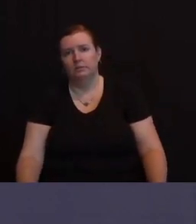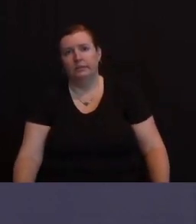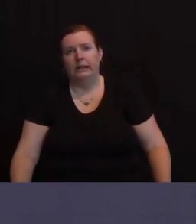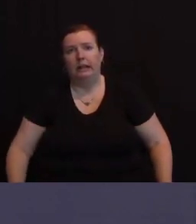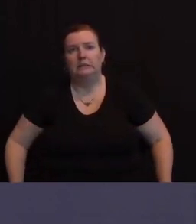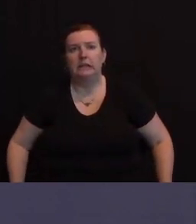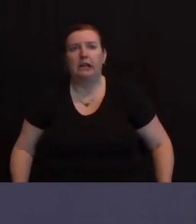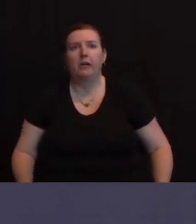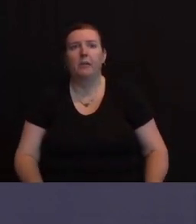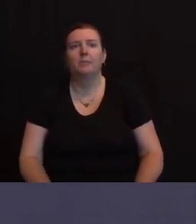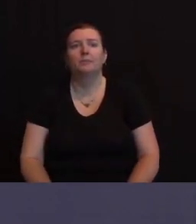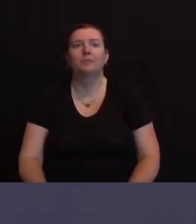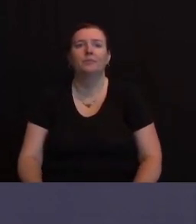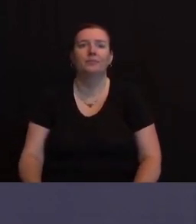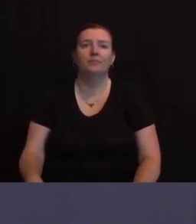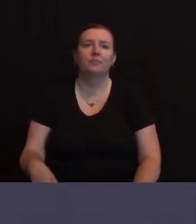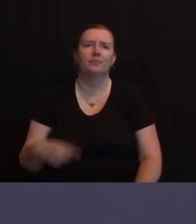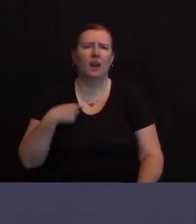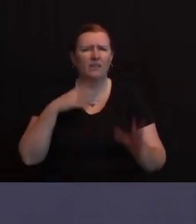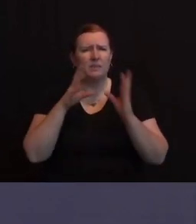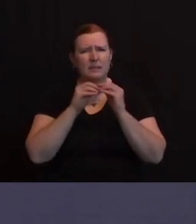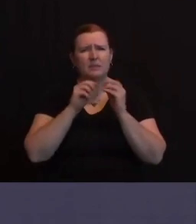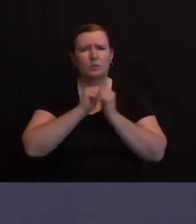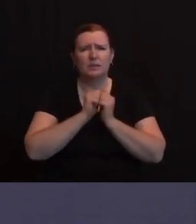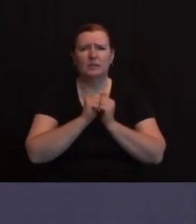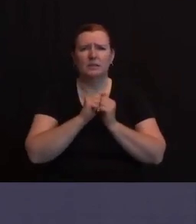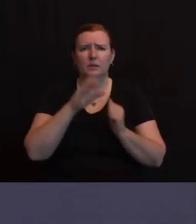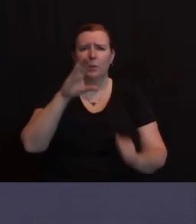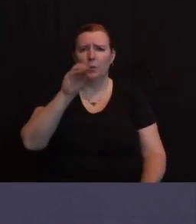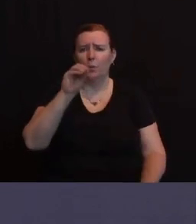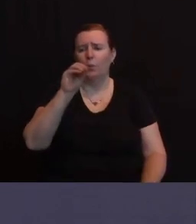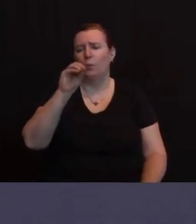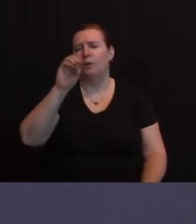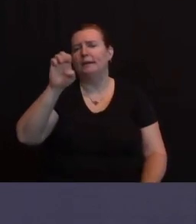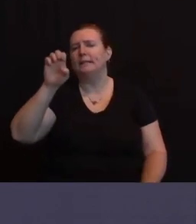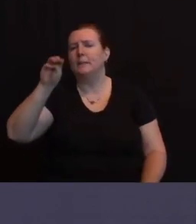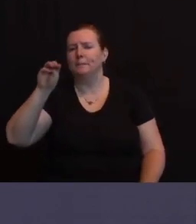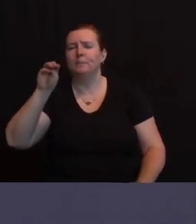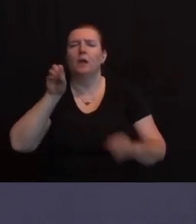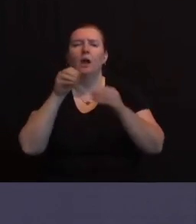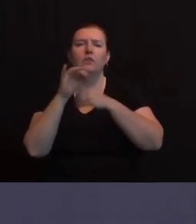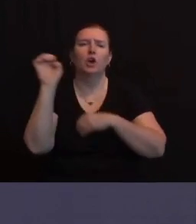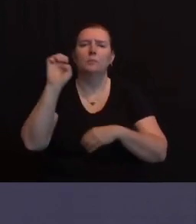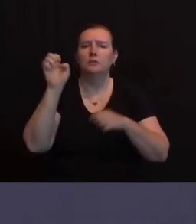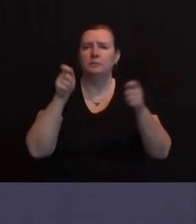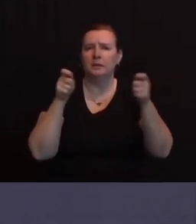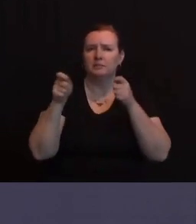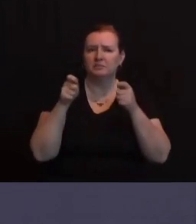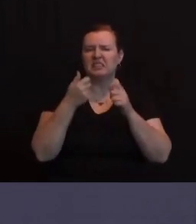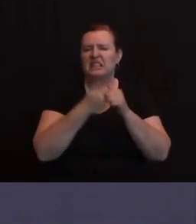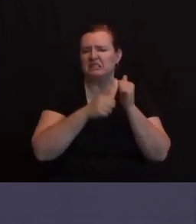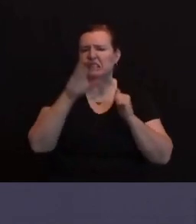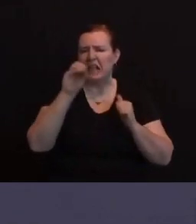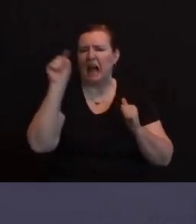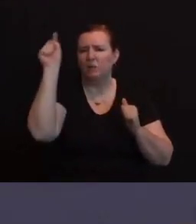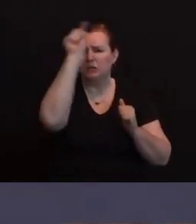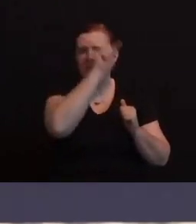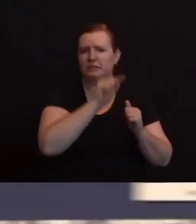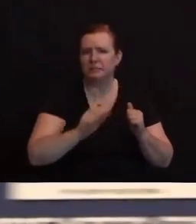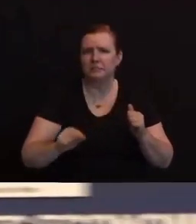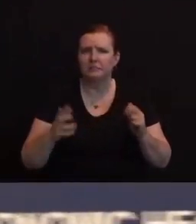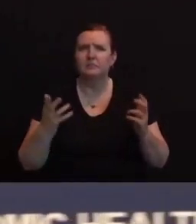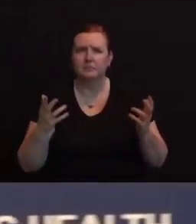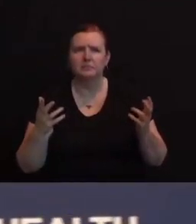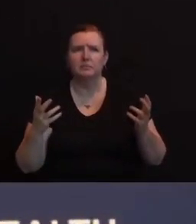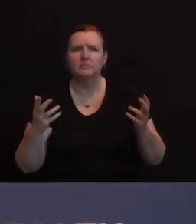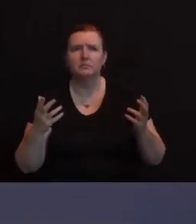summit, a virtual summit with the OEM county folks. Would any color you got on that front? And thank you for everything. Thank you, Governor. Good